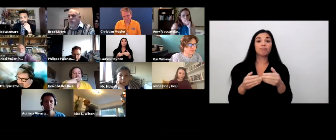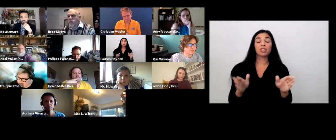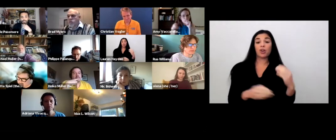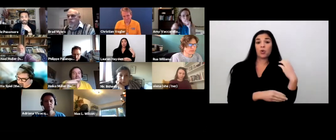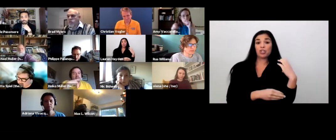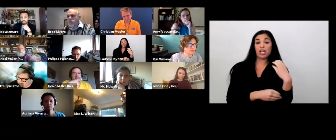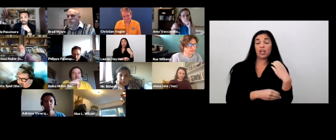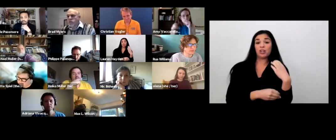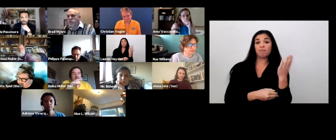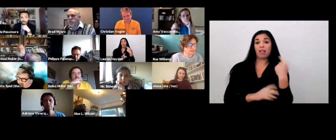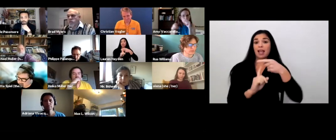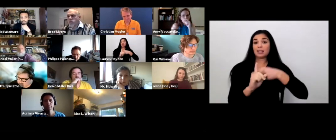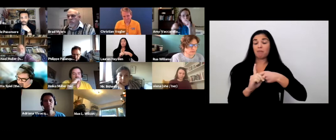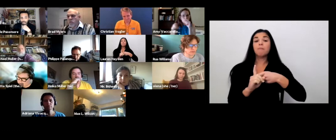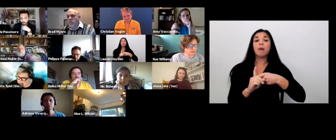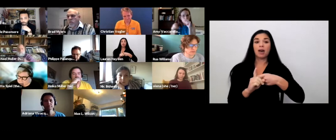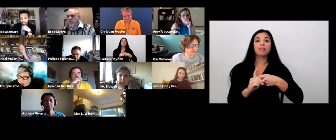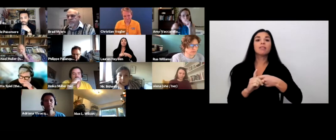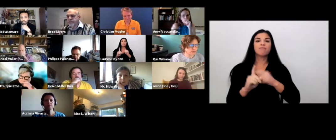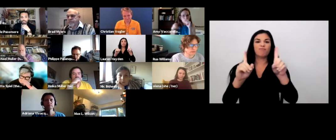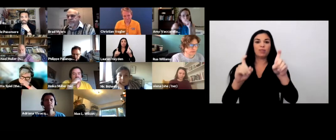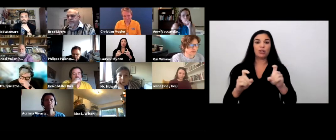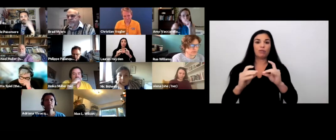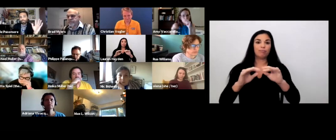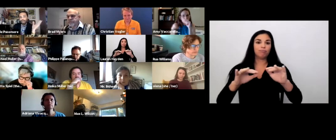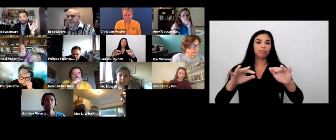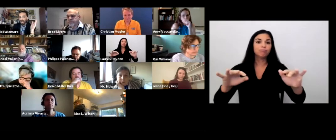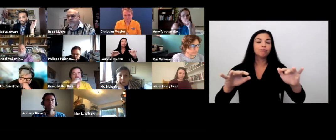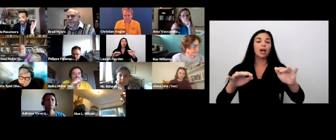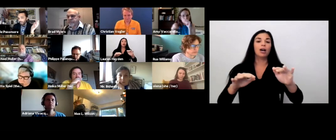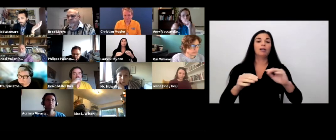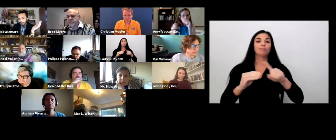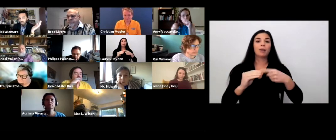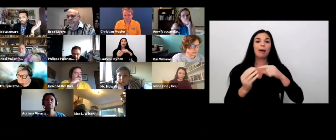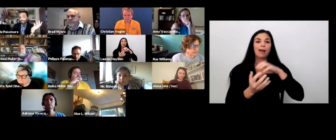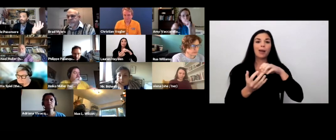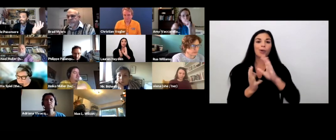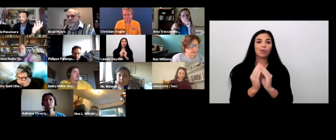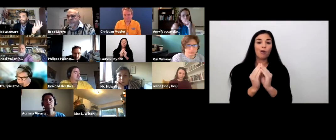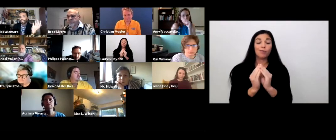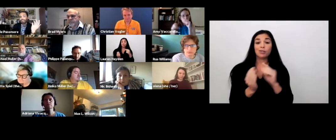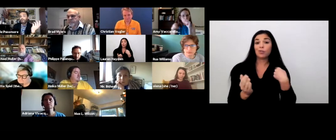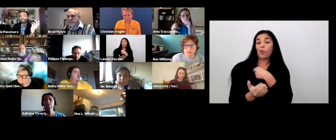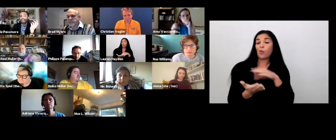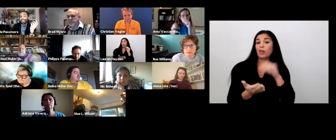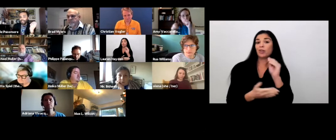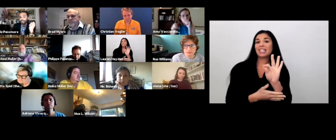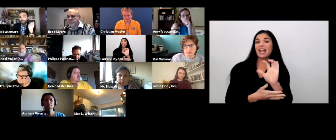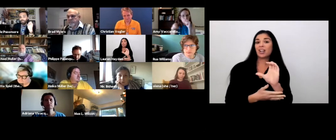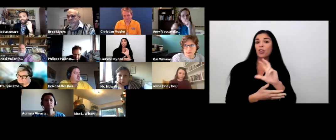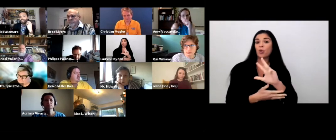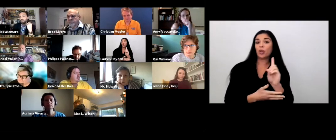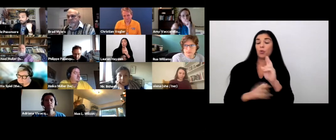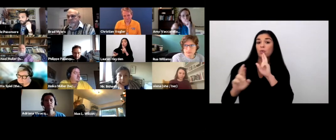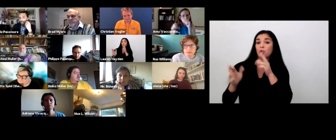month to discern the feasibility of a hybrid CHI conference. And we learned that of about 931 respondents, 487